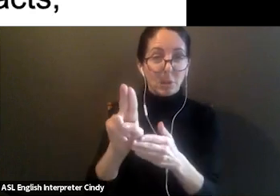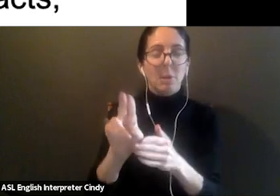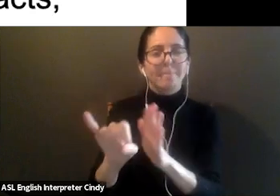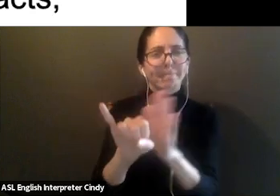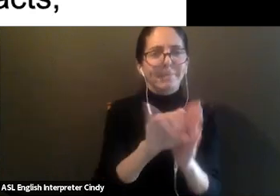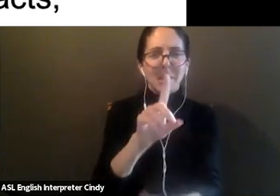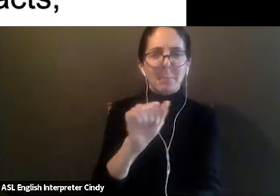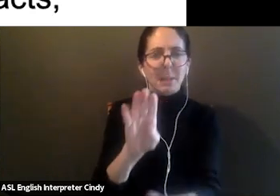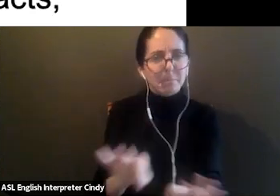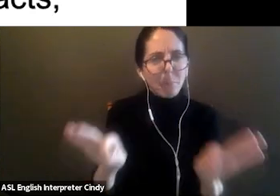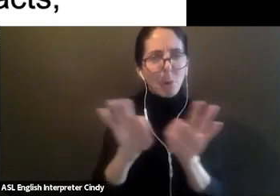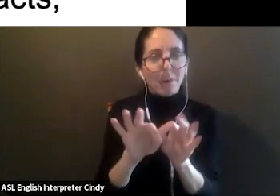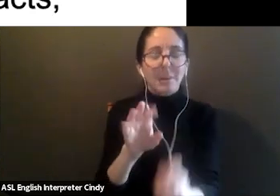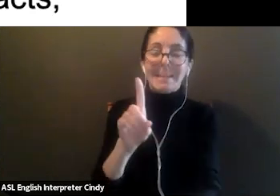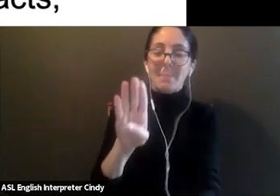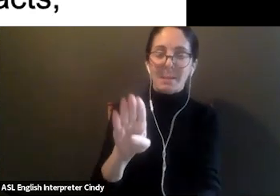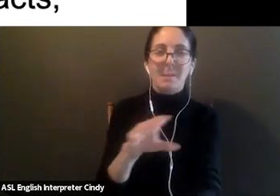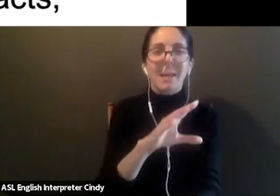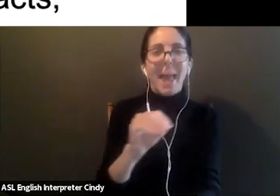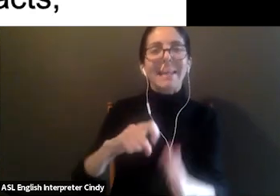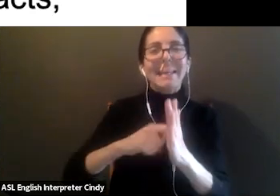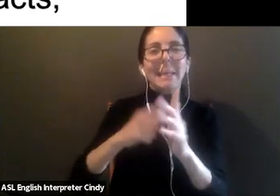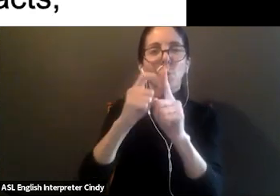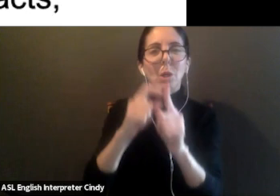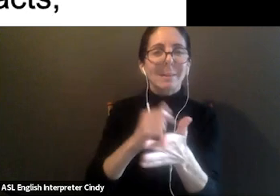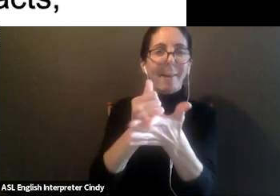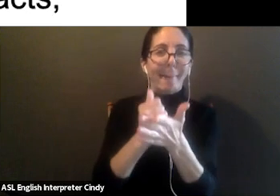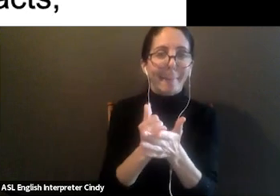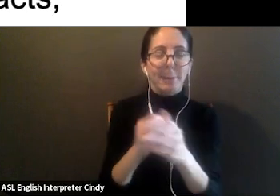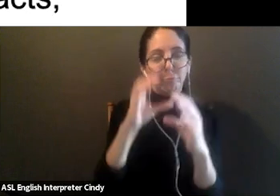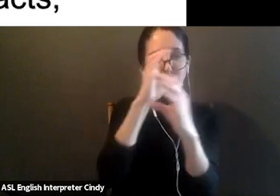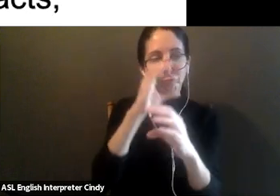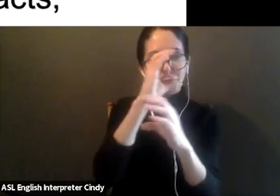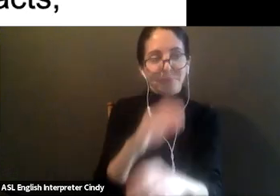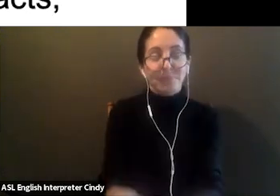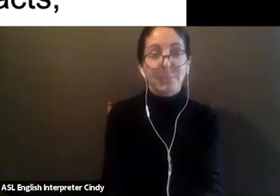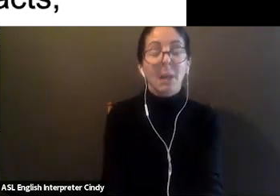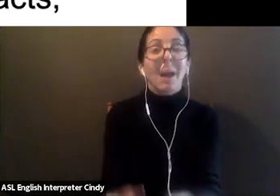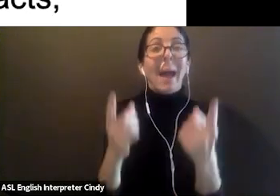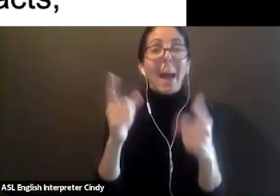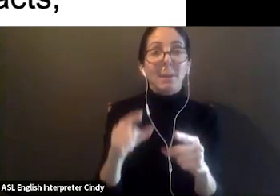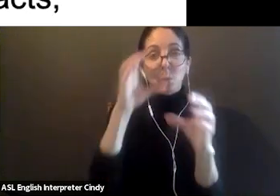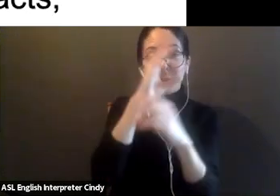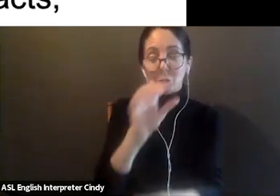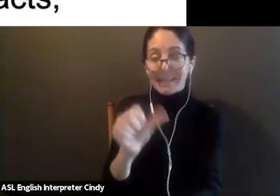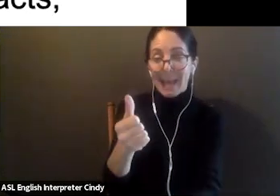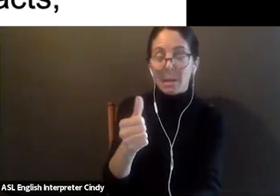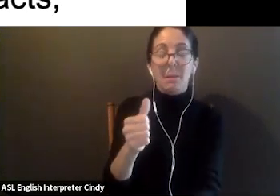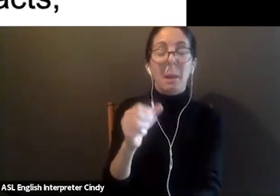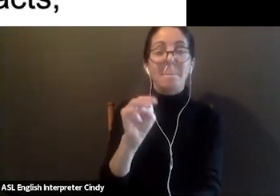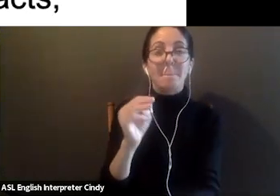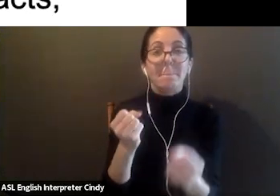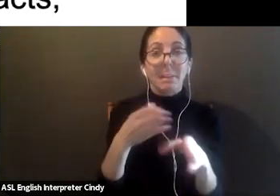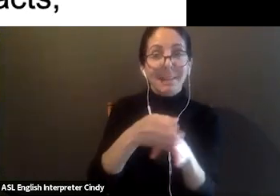databases and appropriate keywords to use in our searches. As a result, we ended up searching 10 multidisciplinary